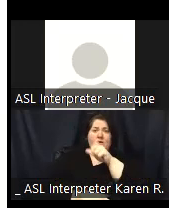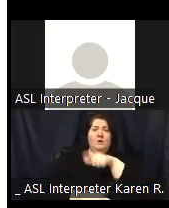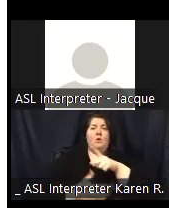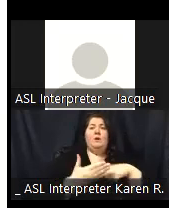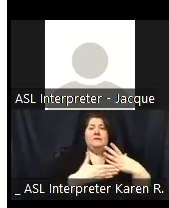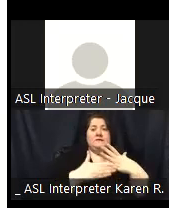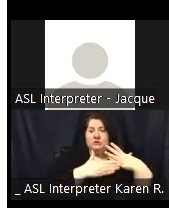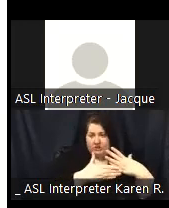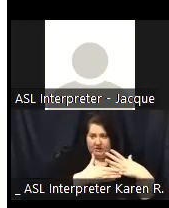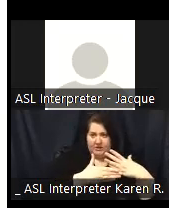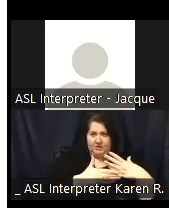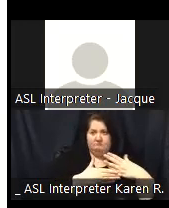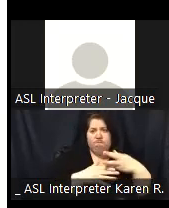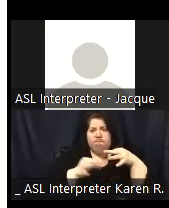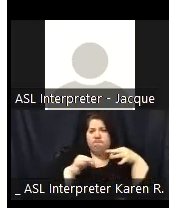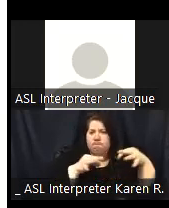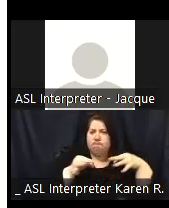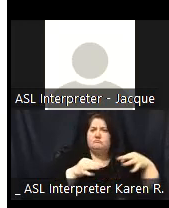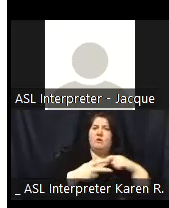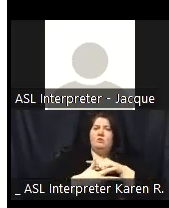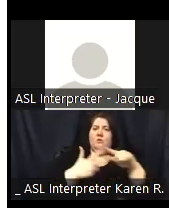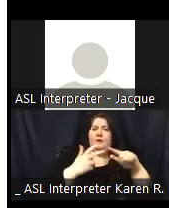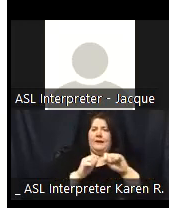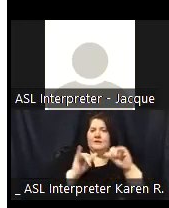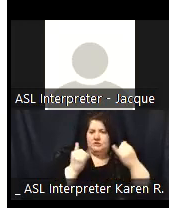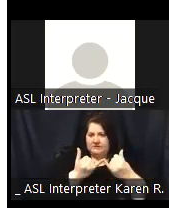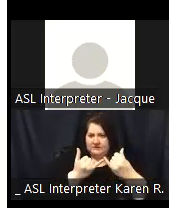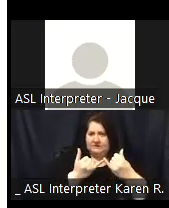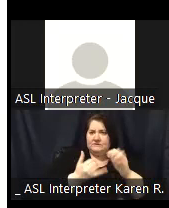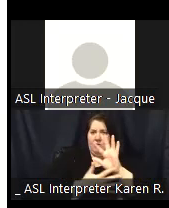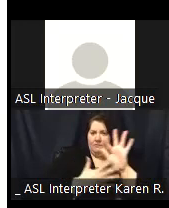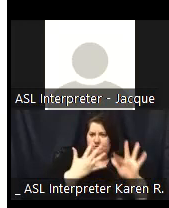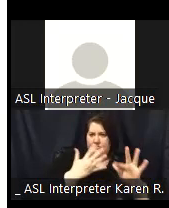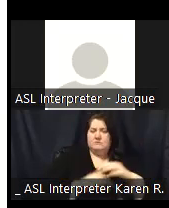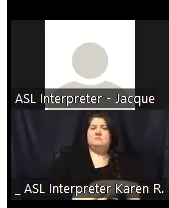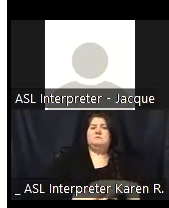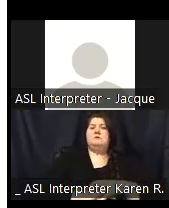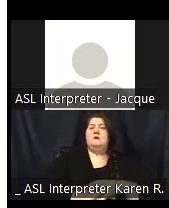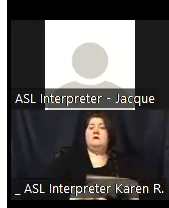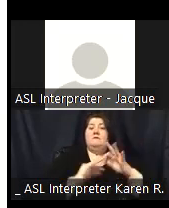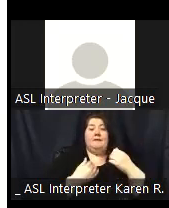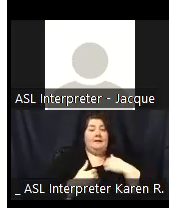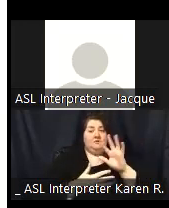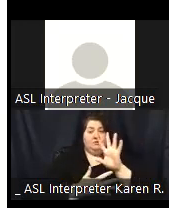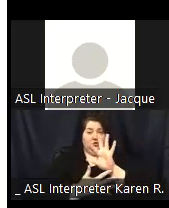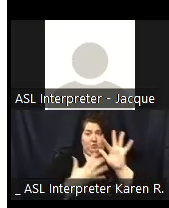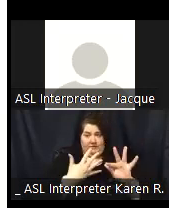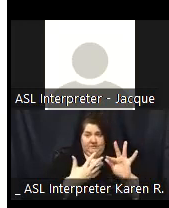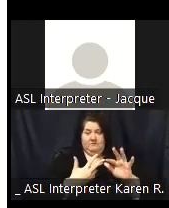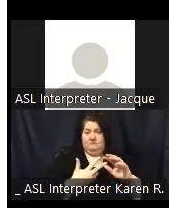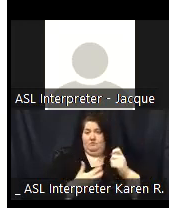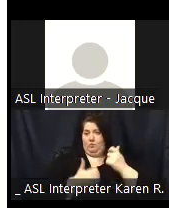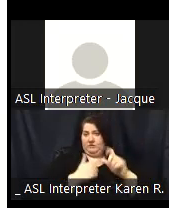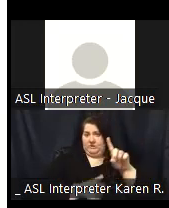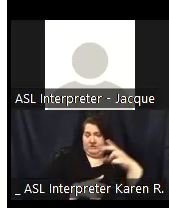when you're explaining the 3 DHH agency options. The family has a choice of DHH